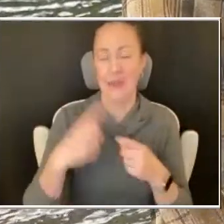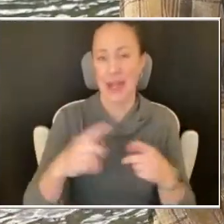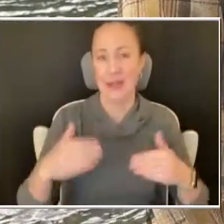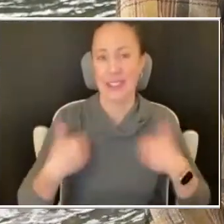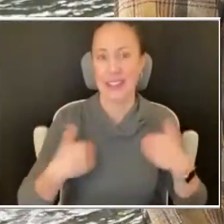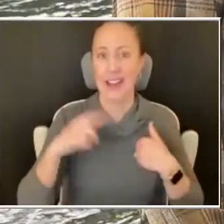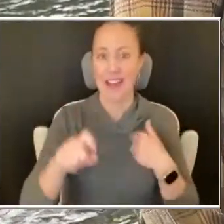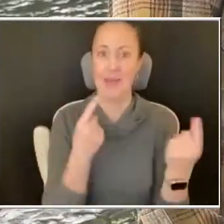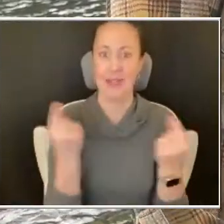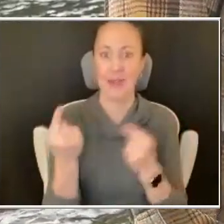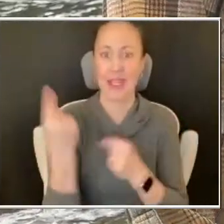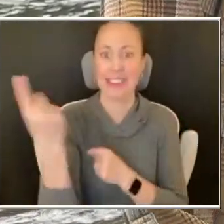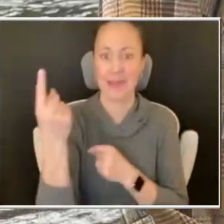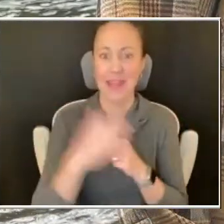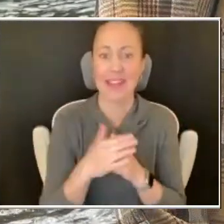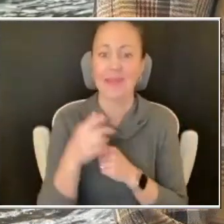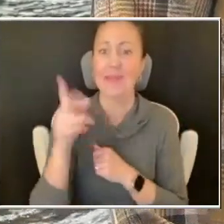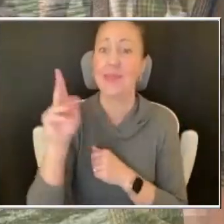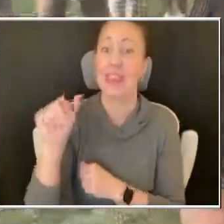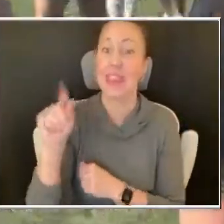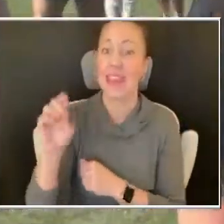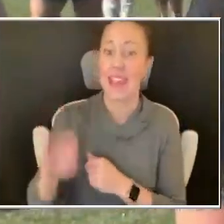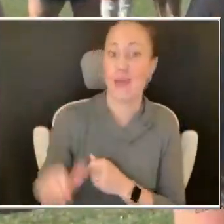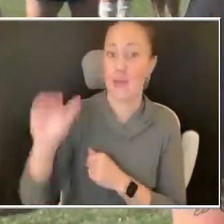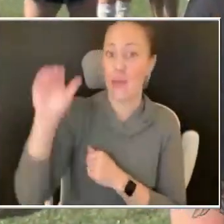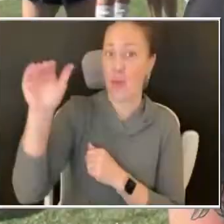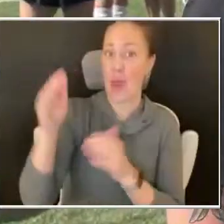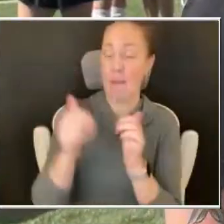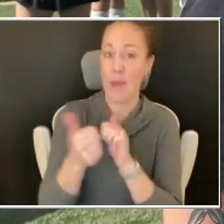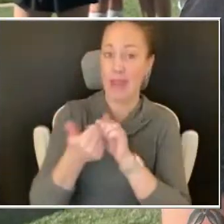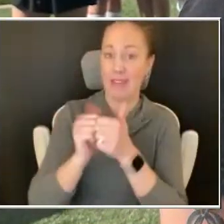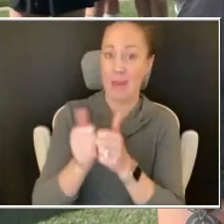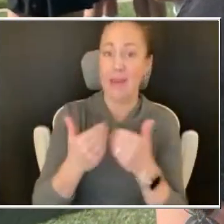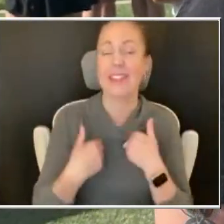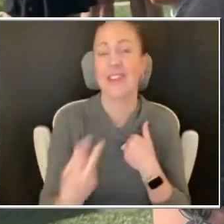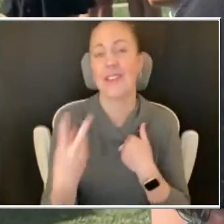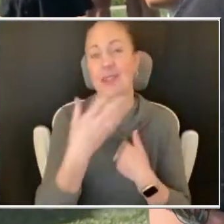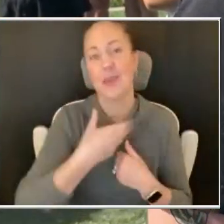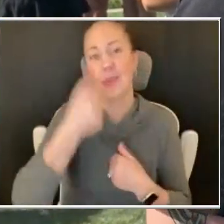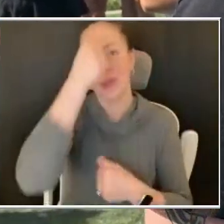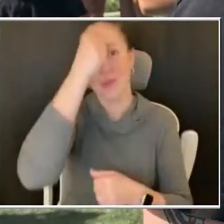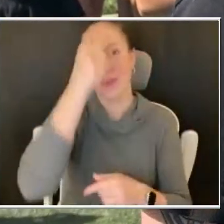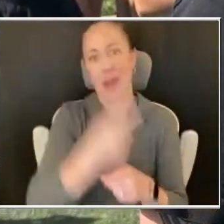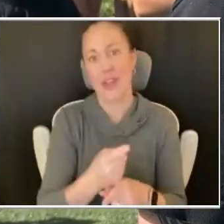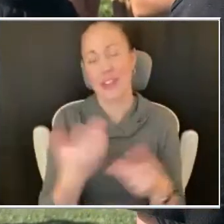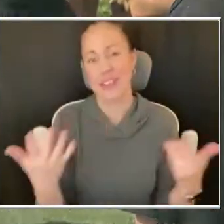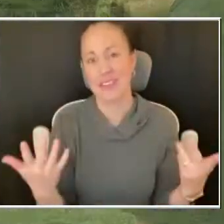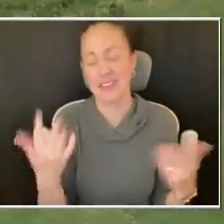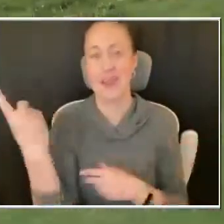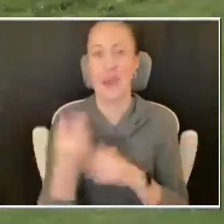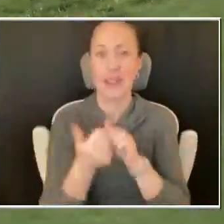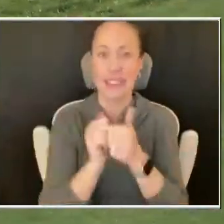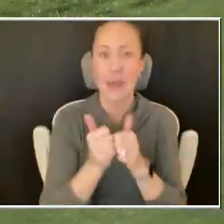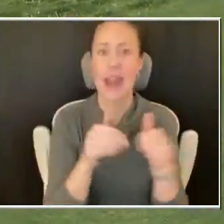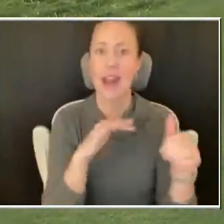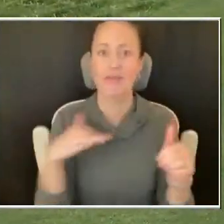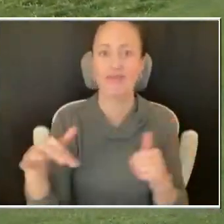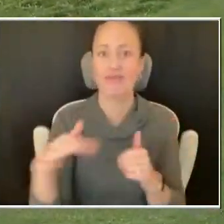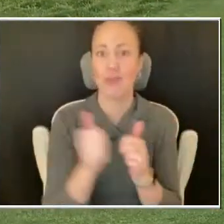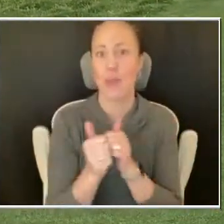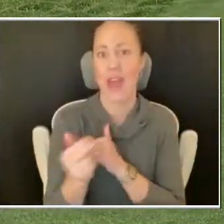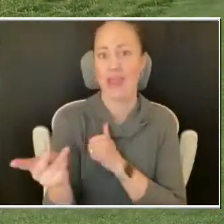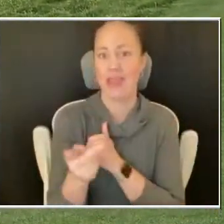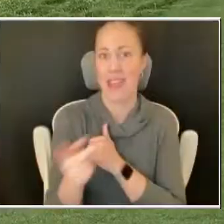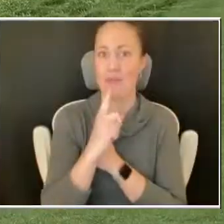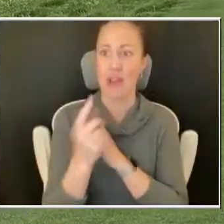Ingram grew up surrounded with competition. I grew up with 2 older brothers, so that was always kind of a competitive nature with them. I was always kind of competing with